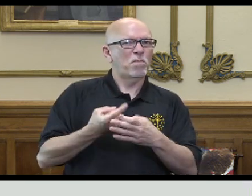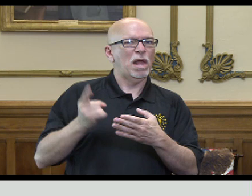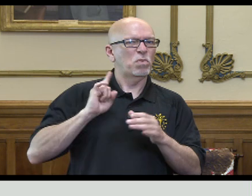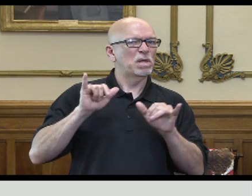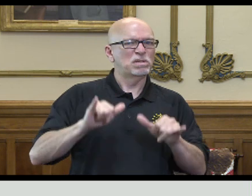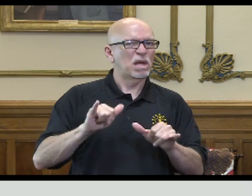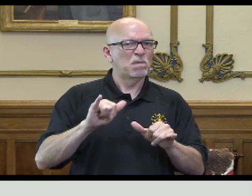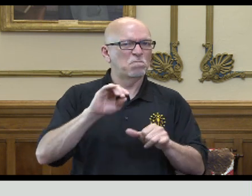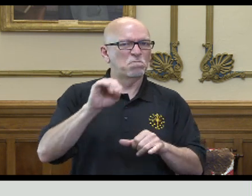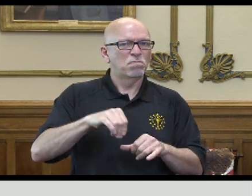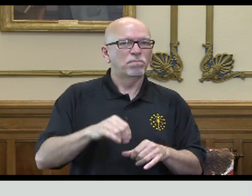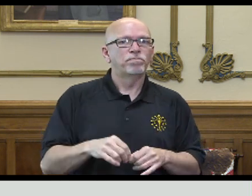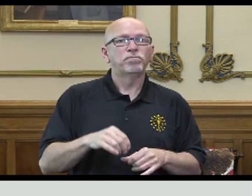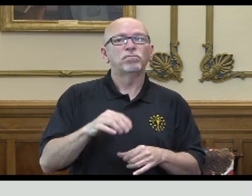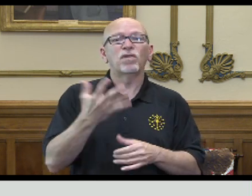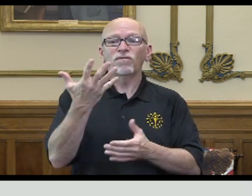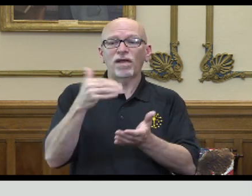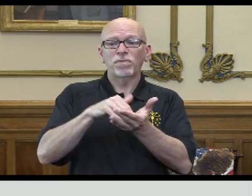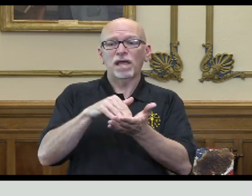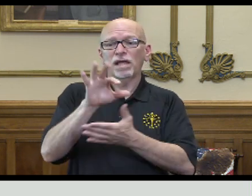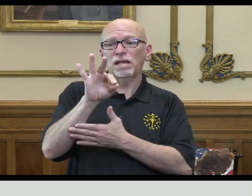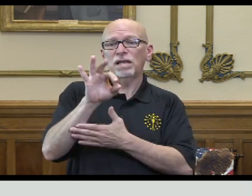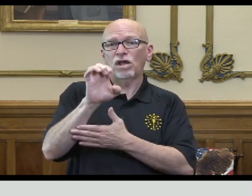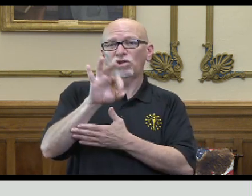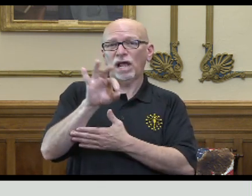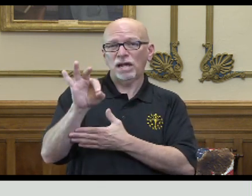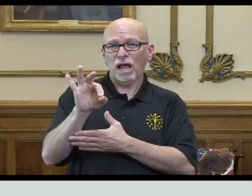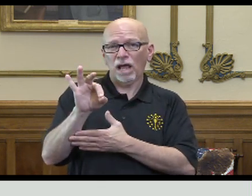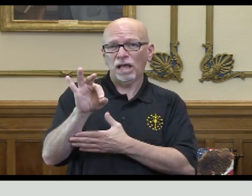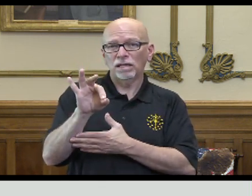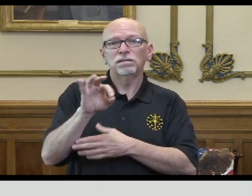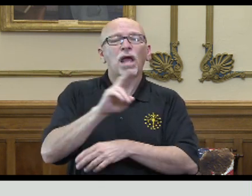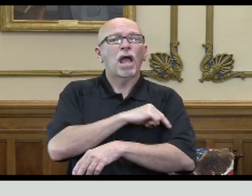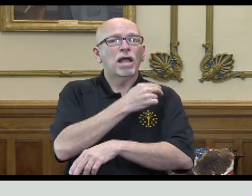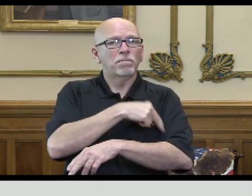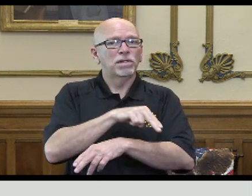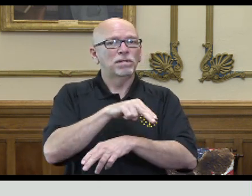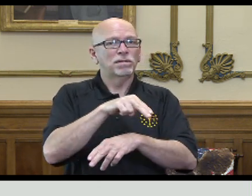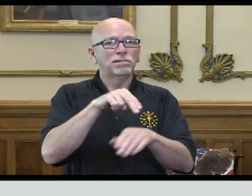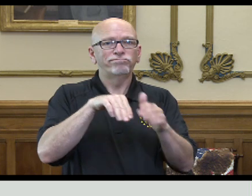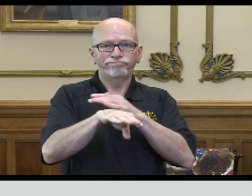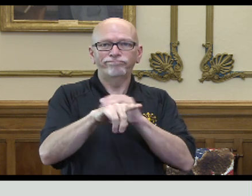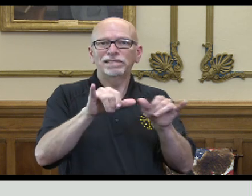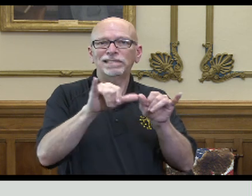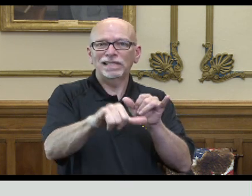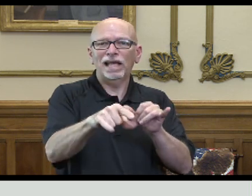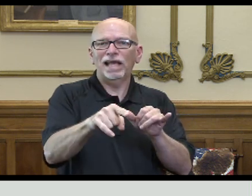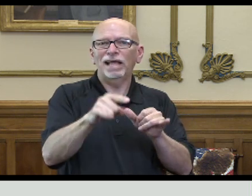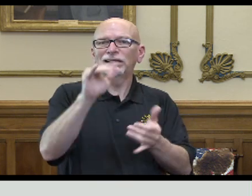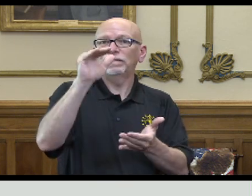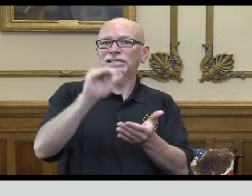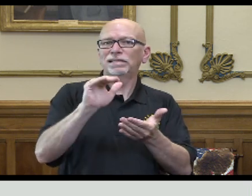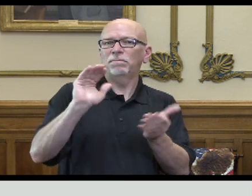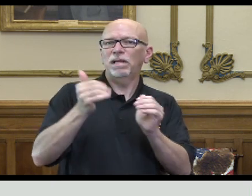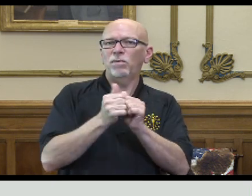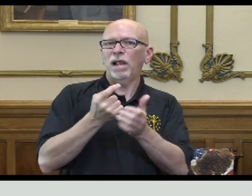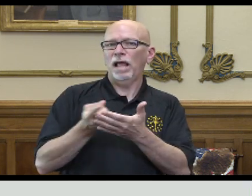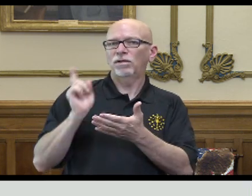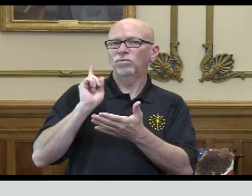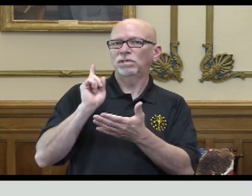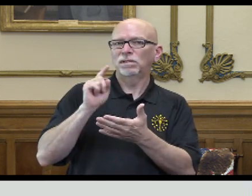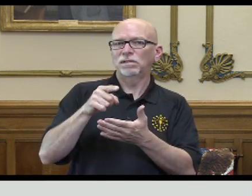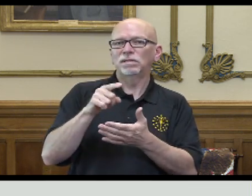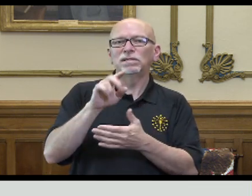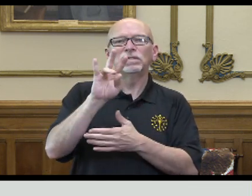week. A total of 5,999 were hospitalized, which dropped slightly from a week ago and